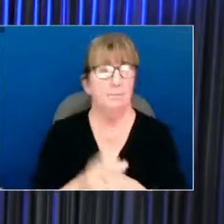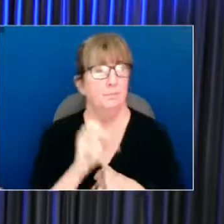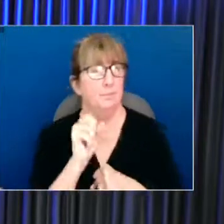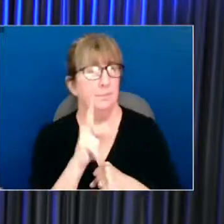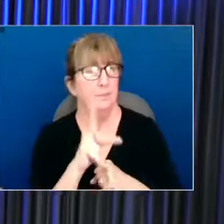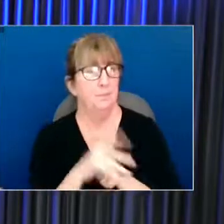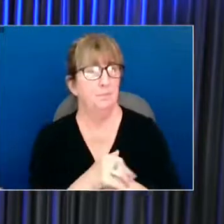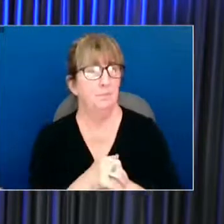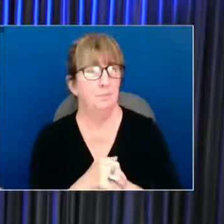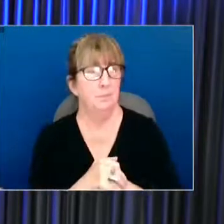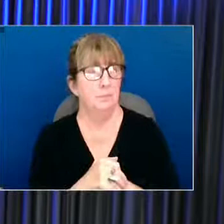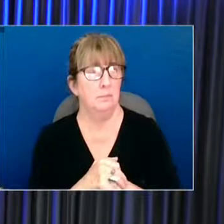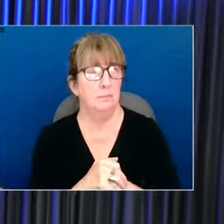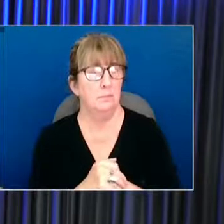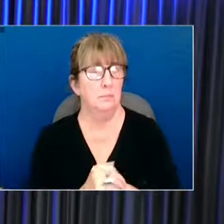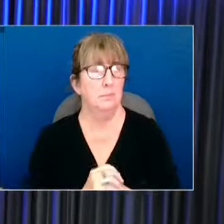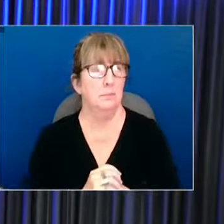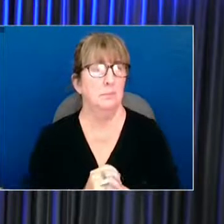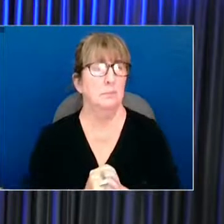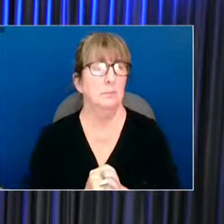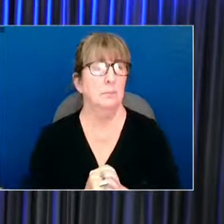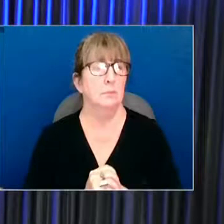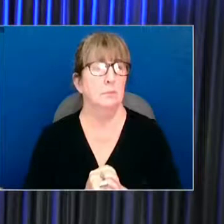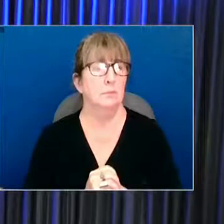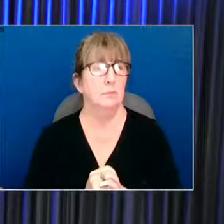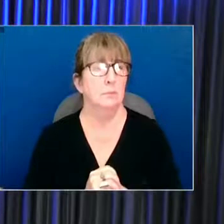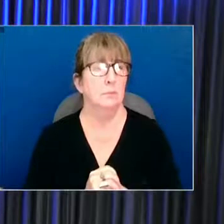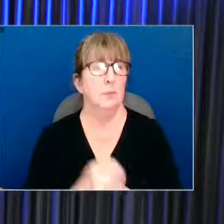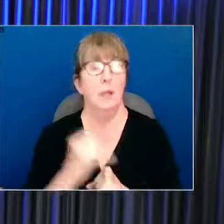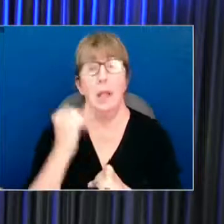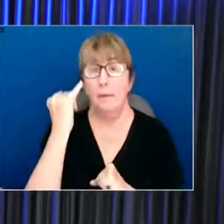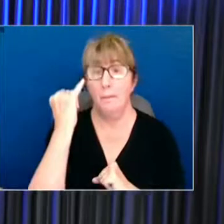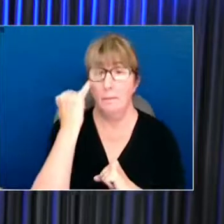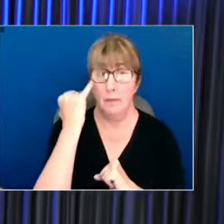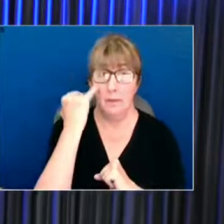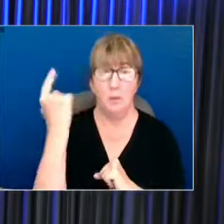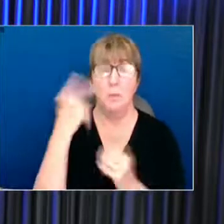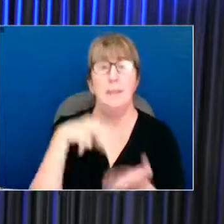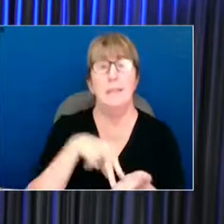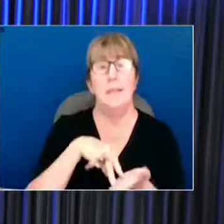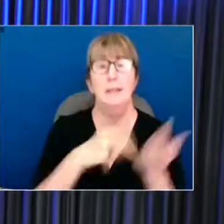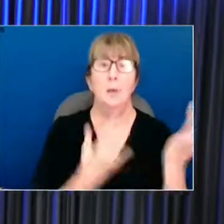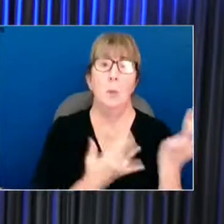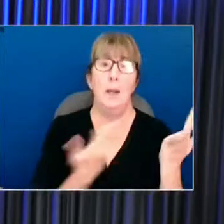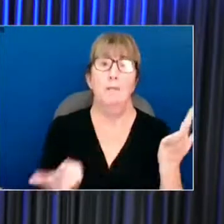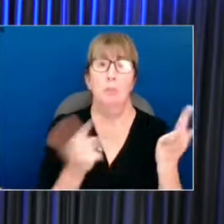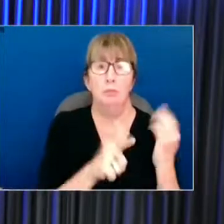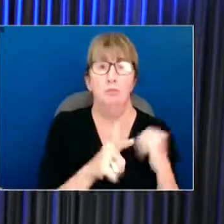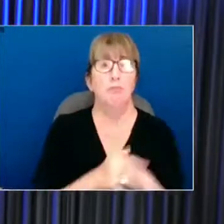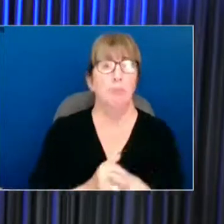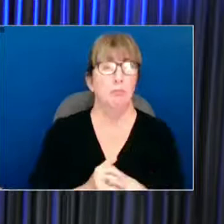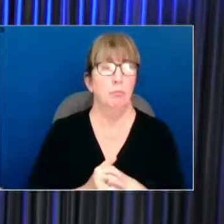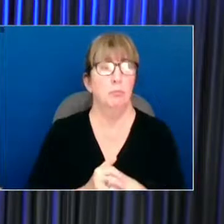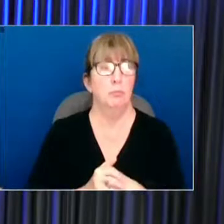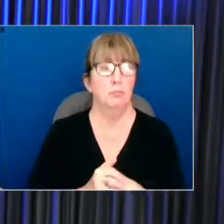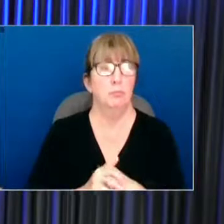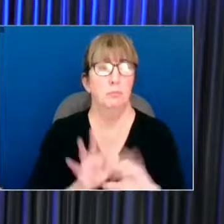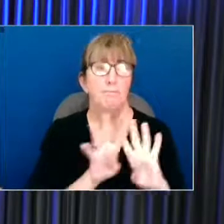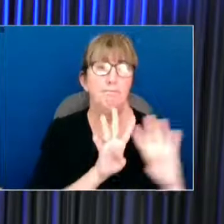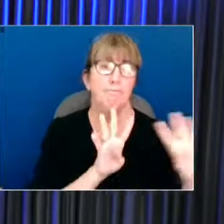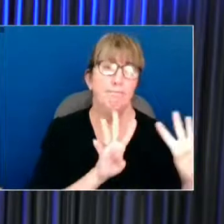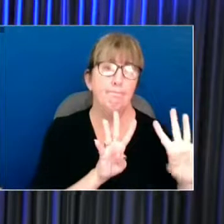like, someone's standing here waiting for, you know, my turn or whatever. Yeah, you still have enough space for that